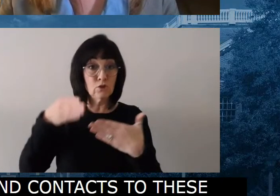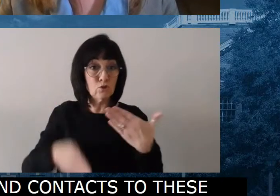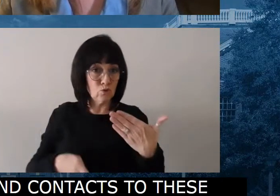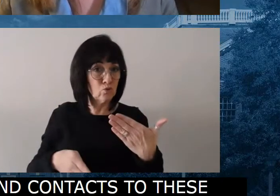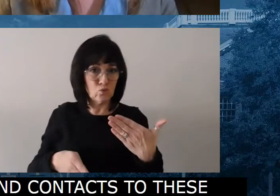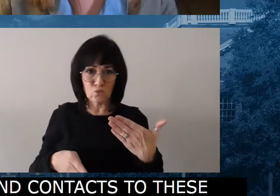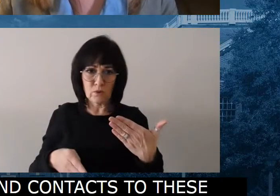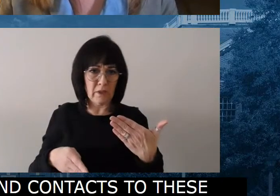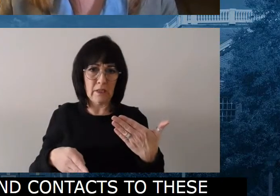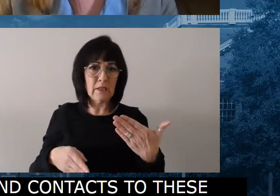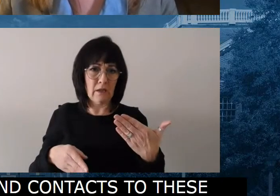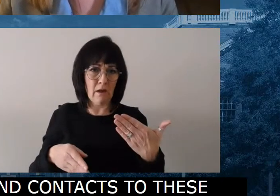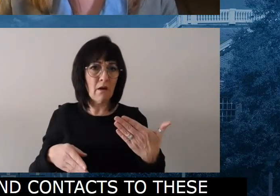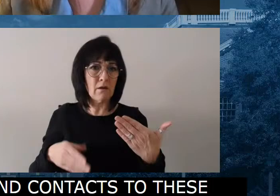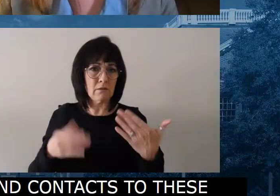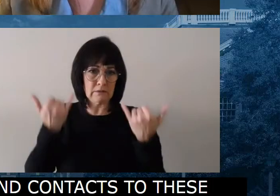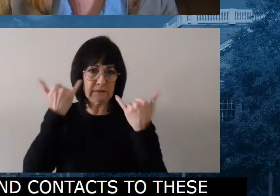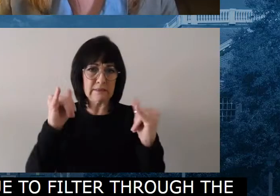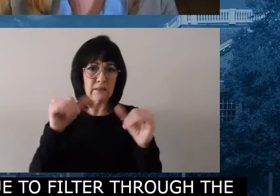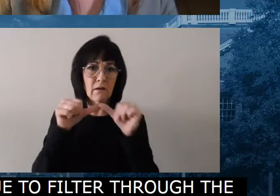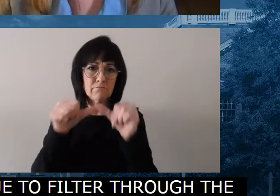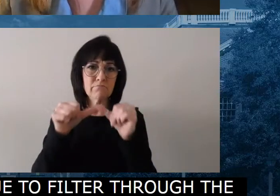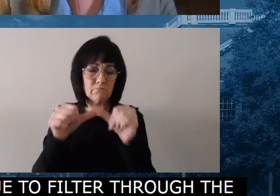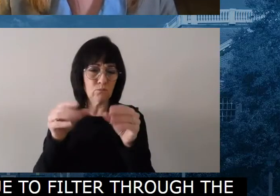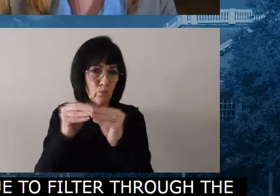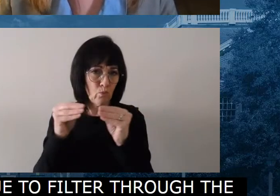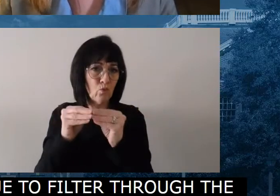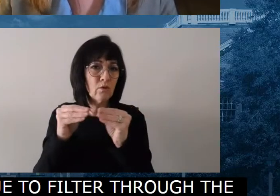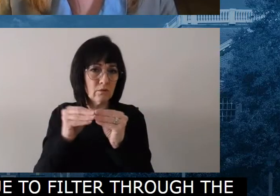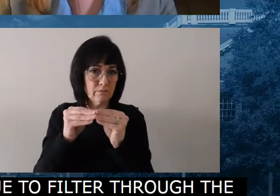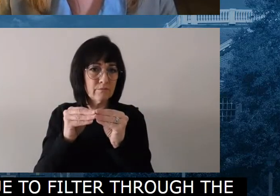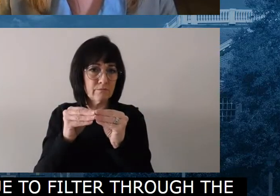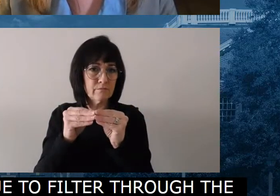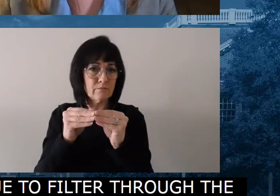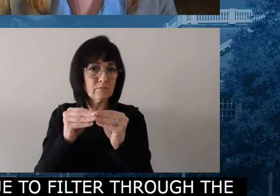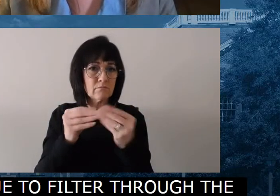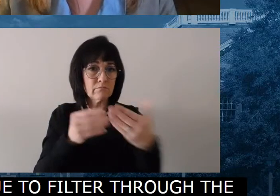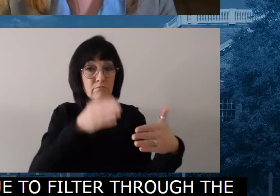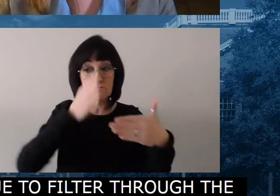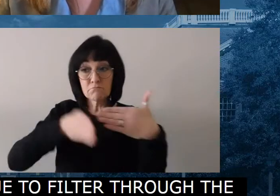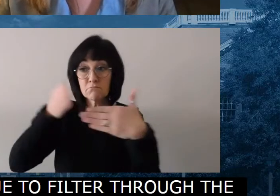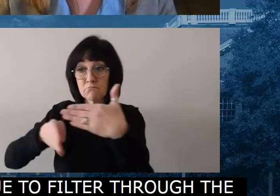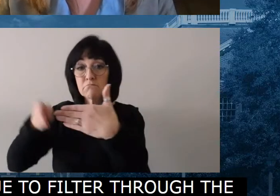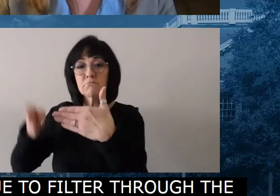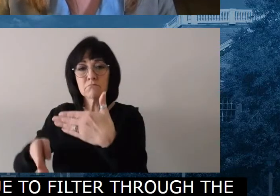everything else, we want to make sure the demand is there before we move on to something else.